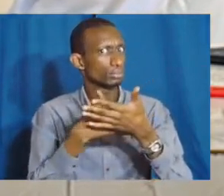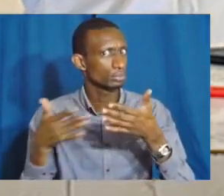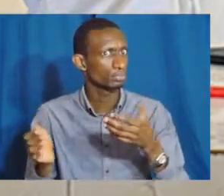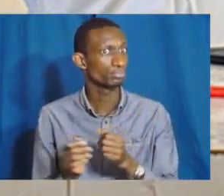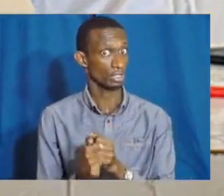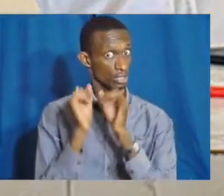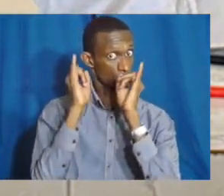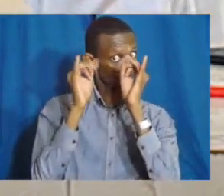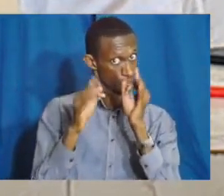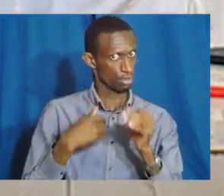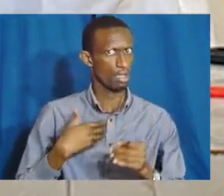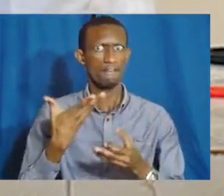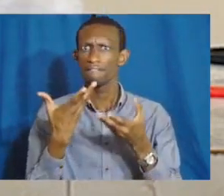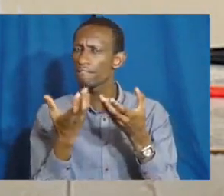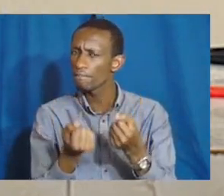If I have